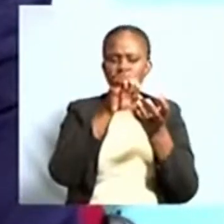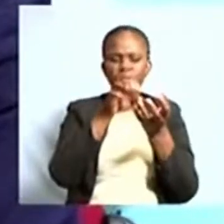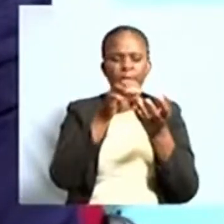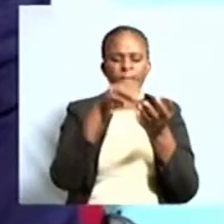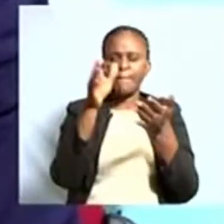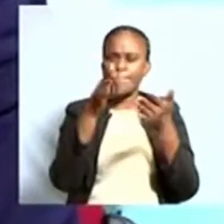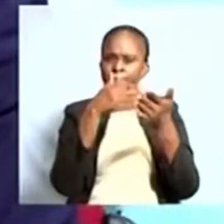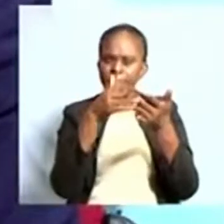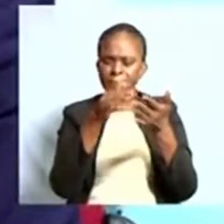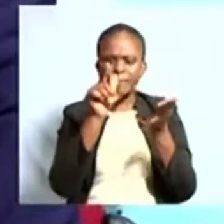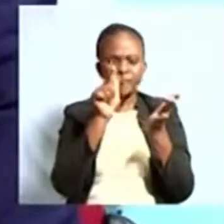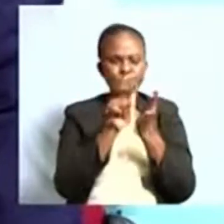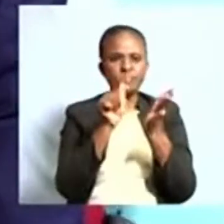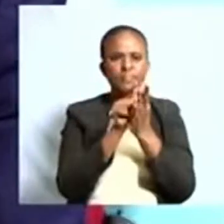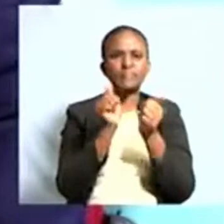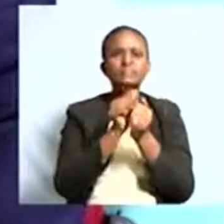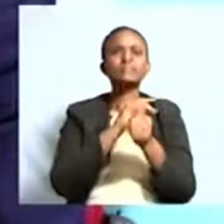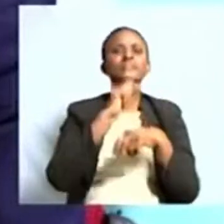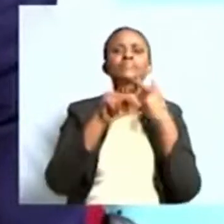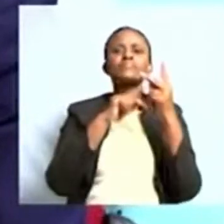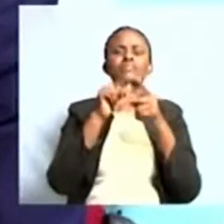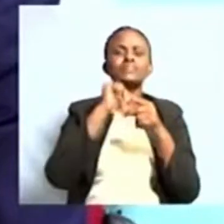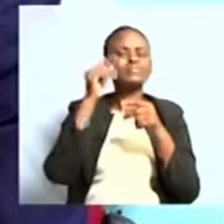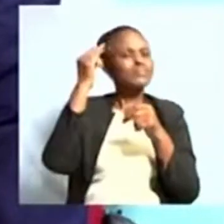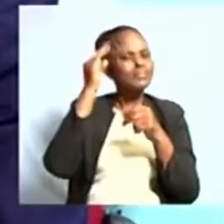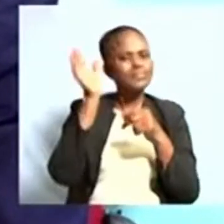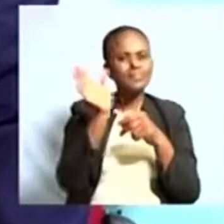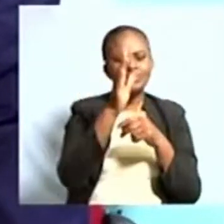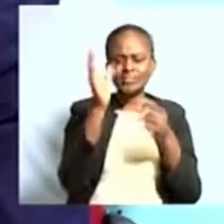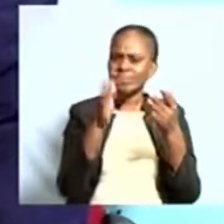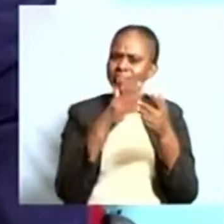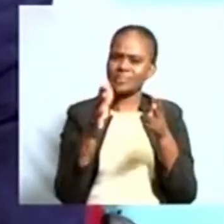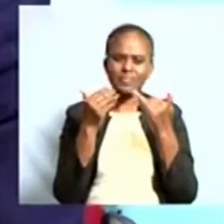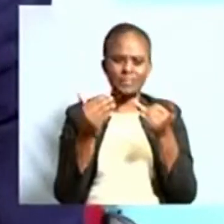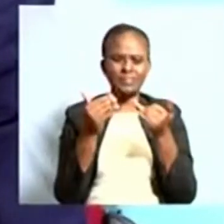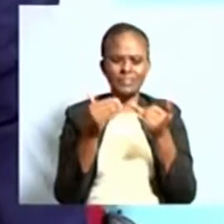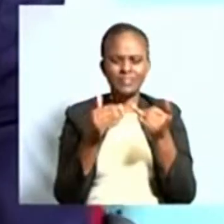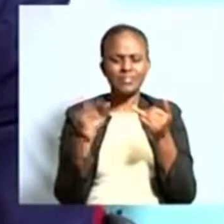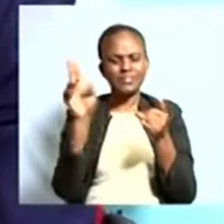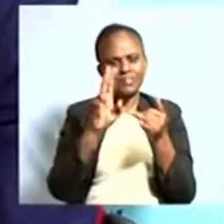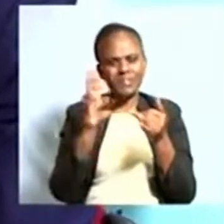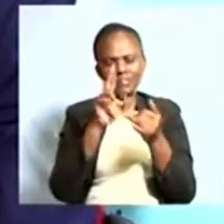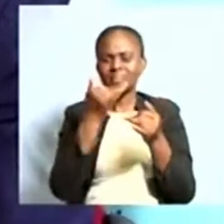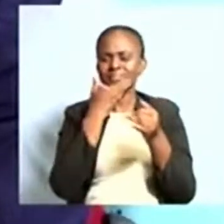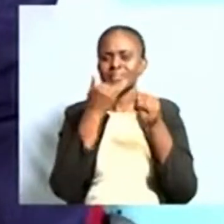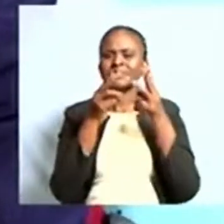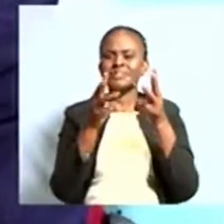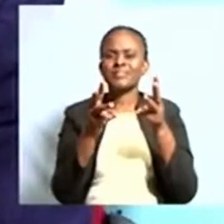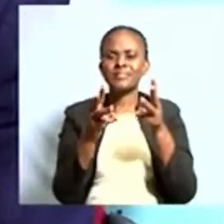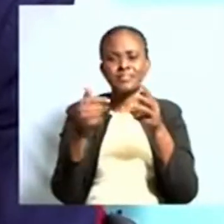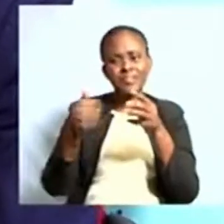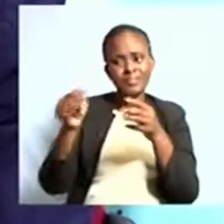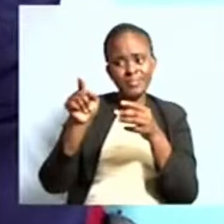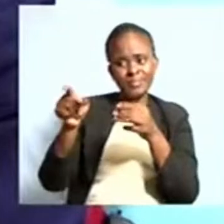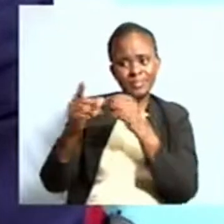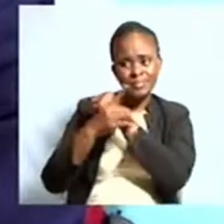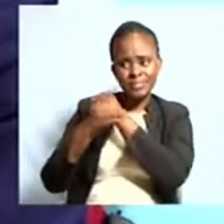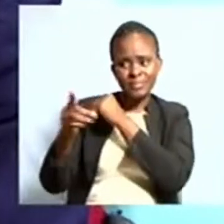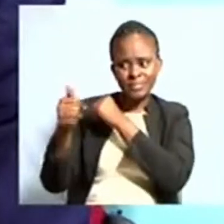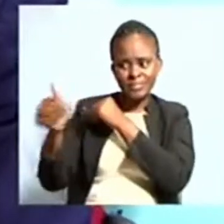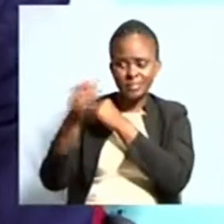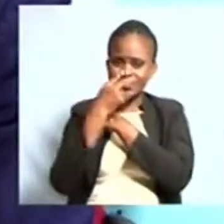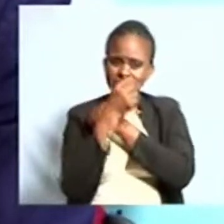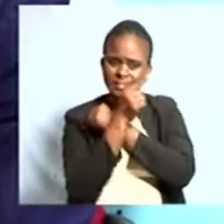Osaka, in Kalingalinga. They don't even know that their music is being pirated. And you, as a unit, see these